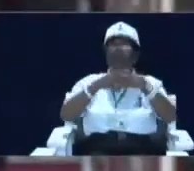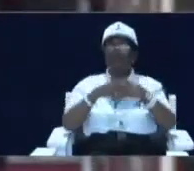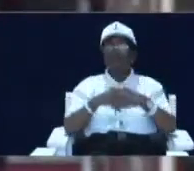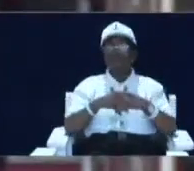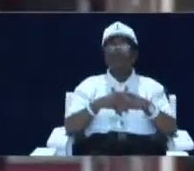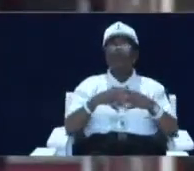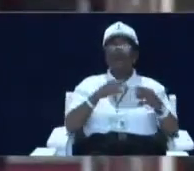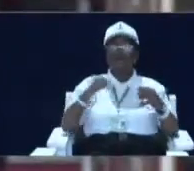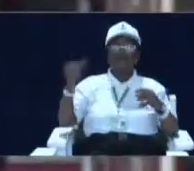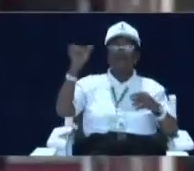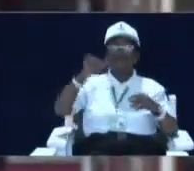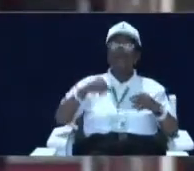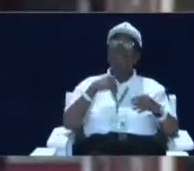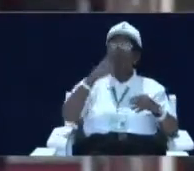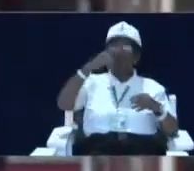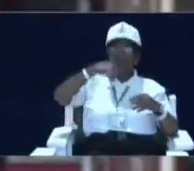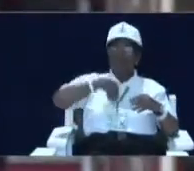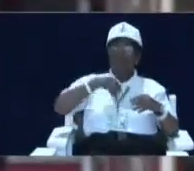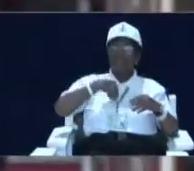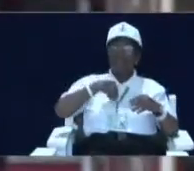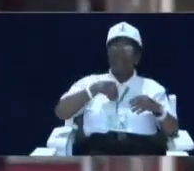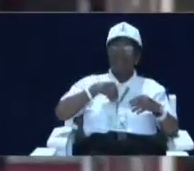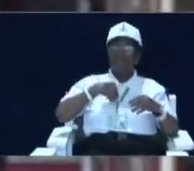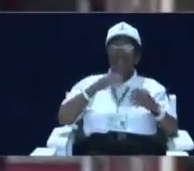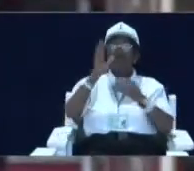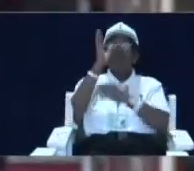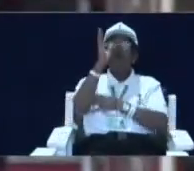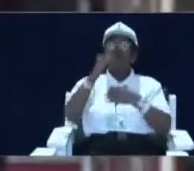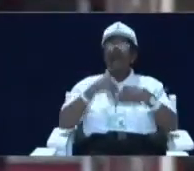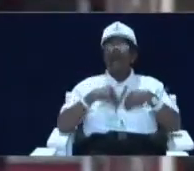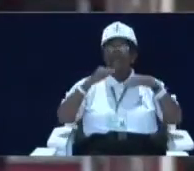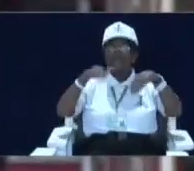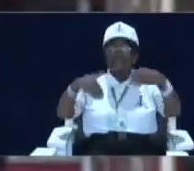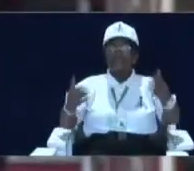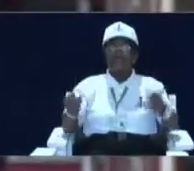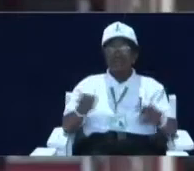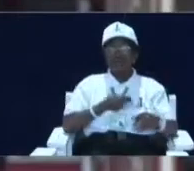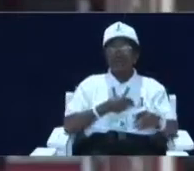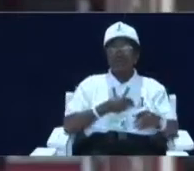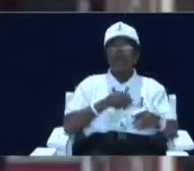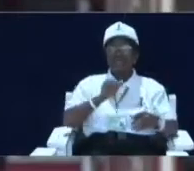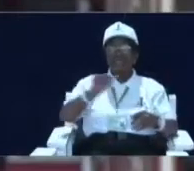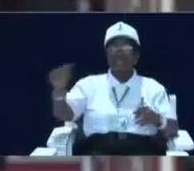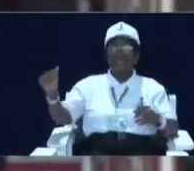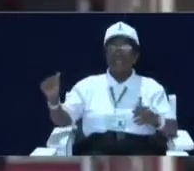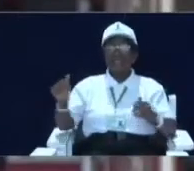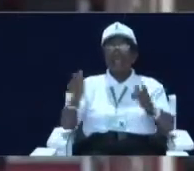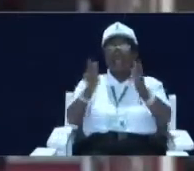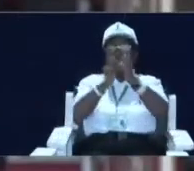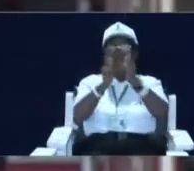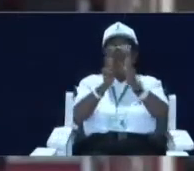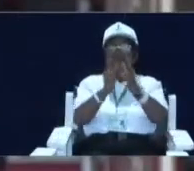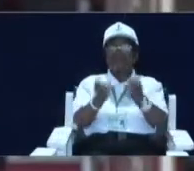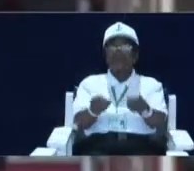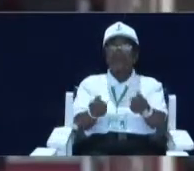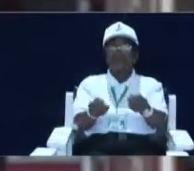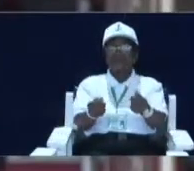and they told me God had given us a campground, I think about